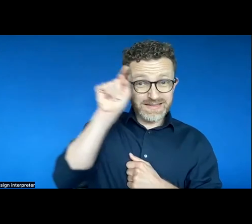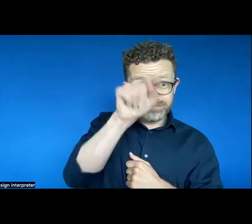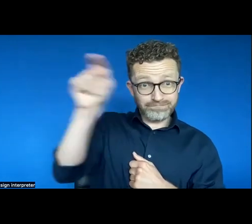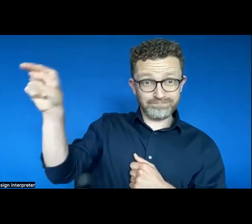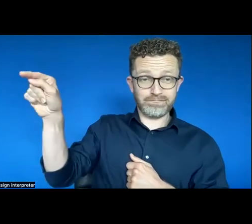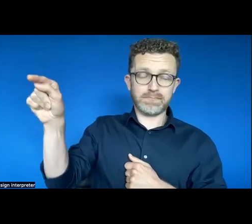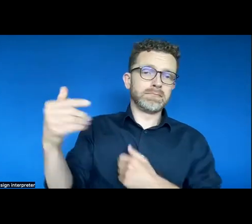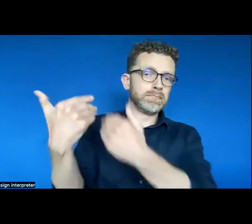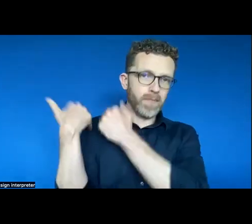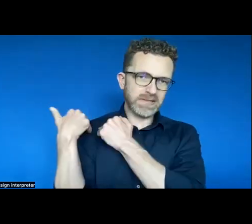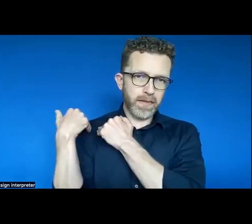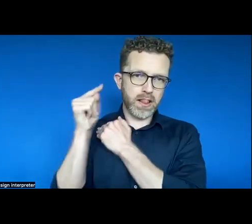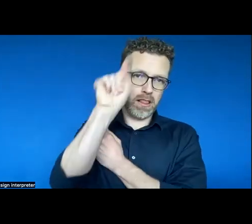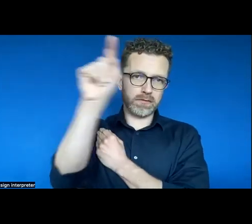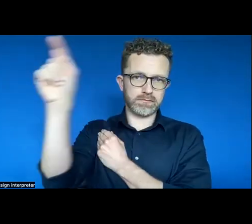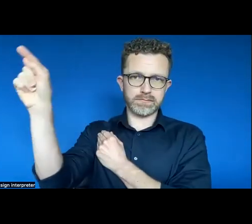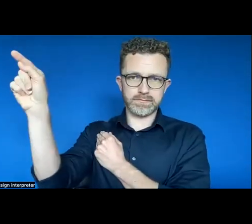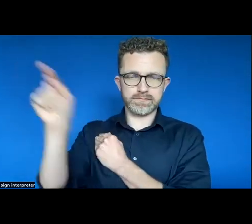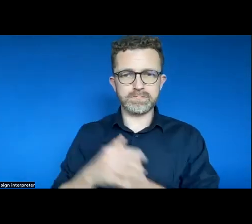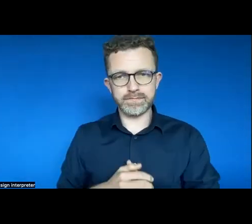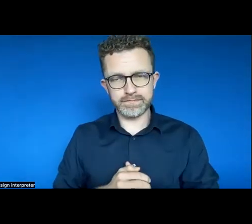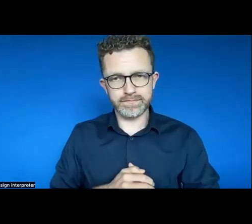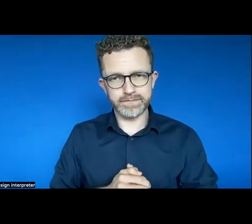so what is important to remind them,